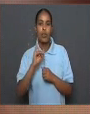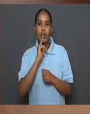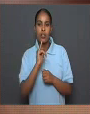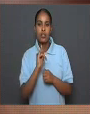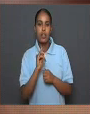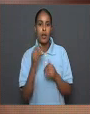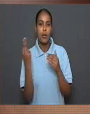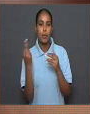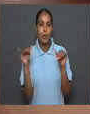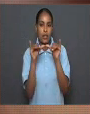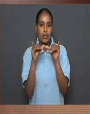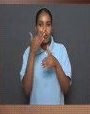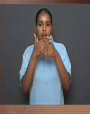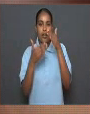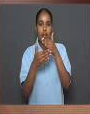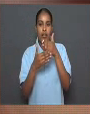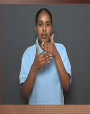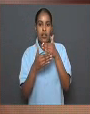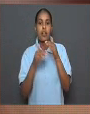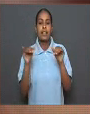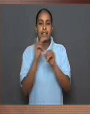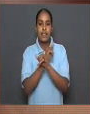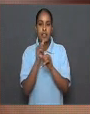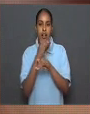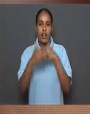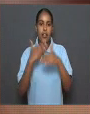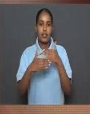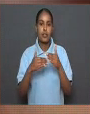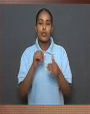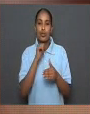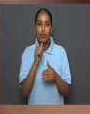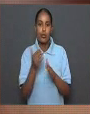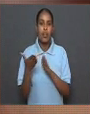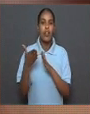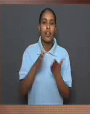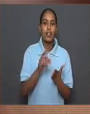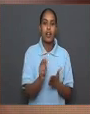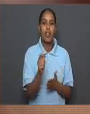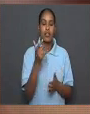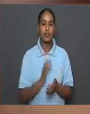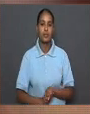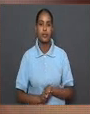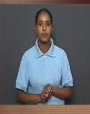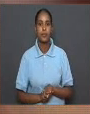is a measure of its level of industrialization, not its death rate.